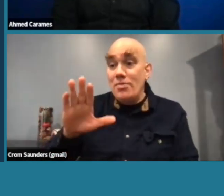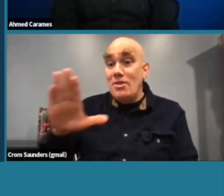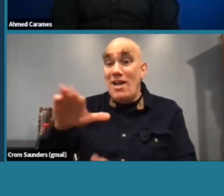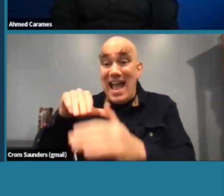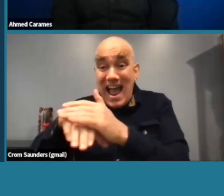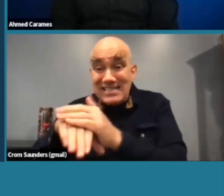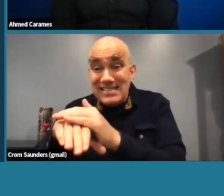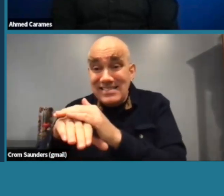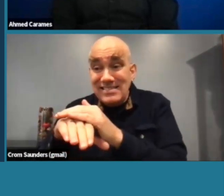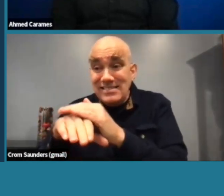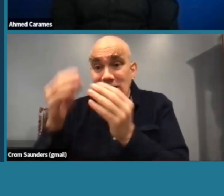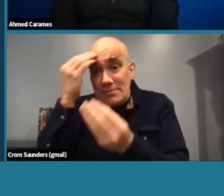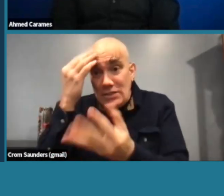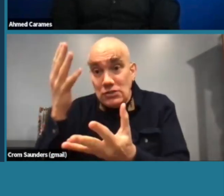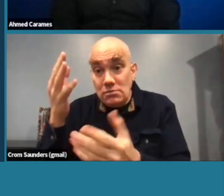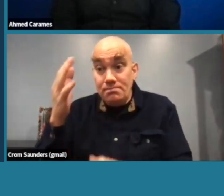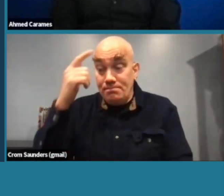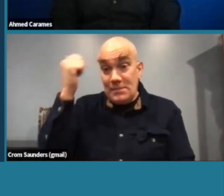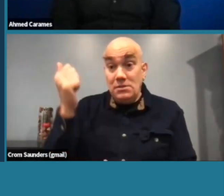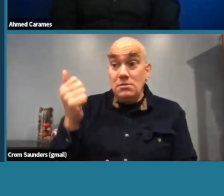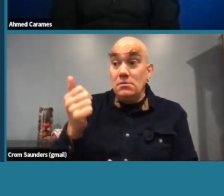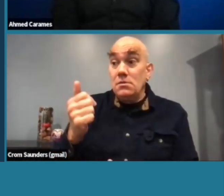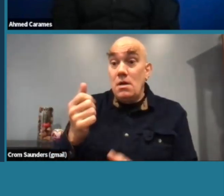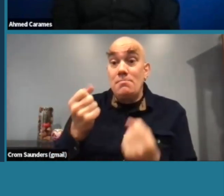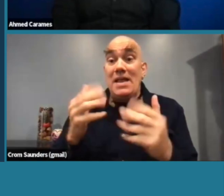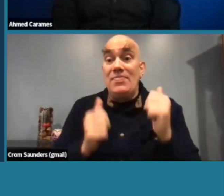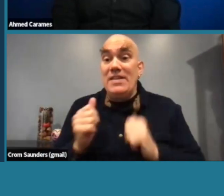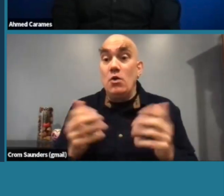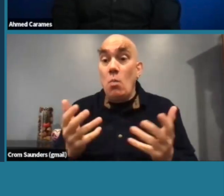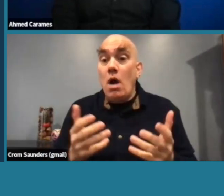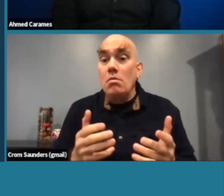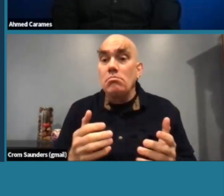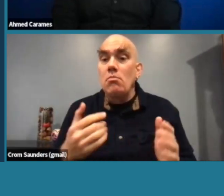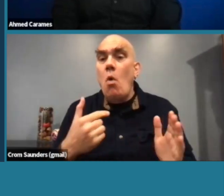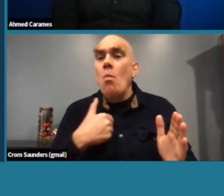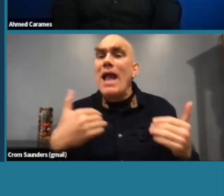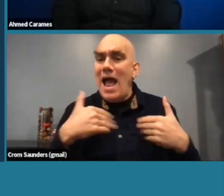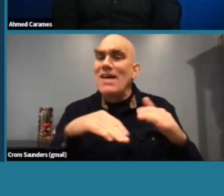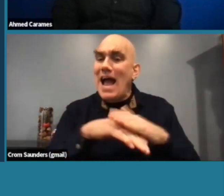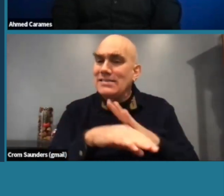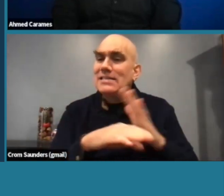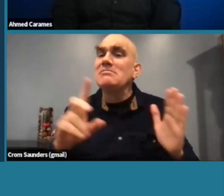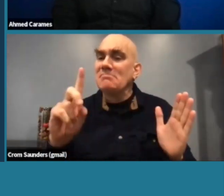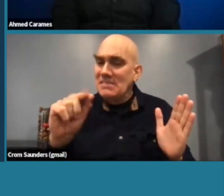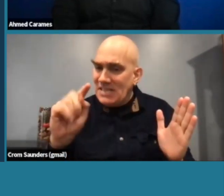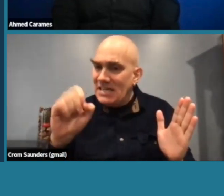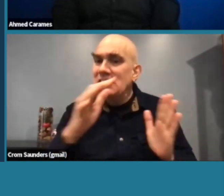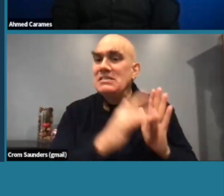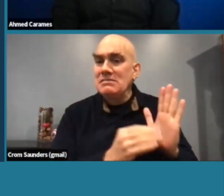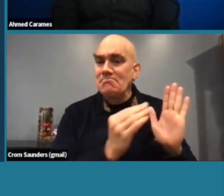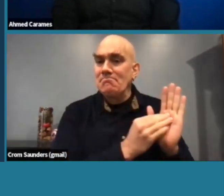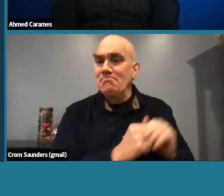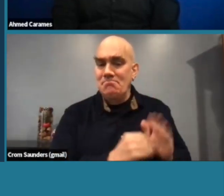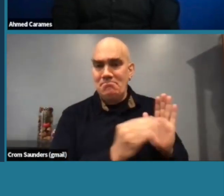experiences in other ways as well. So maybe marketing, providing accessibility information.